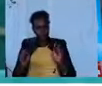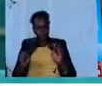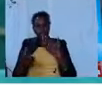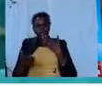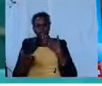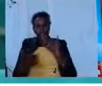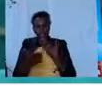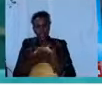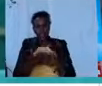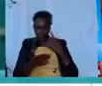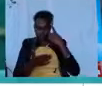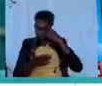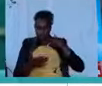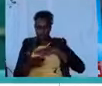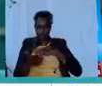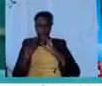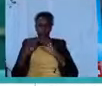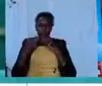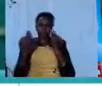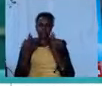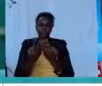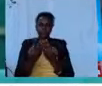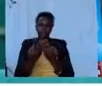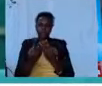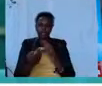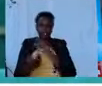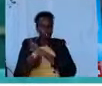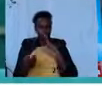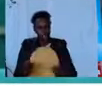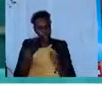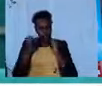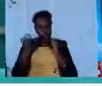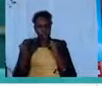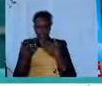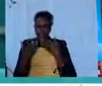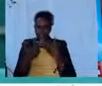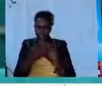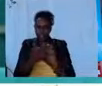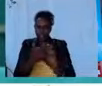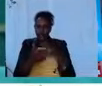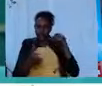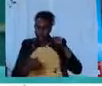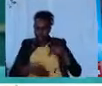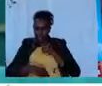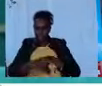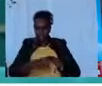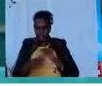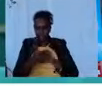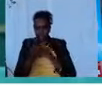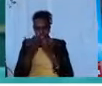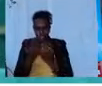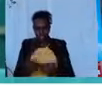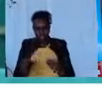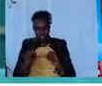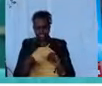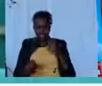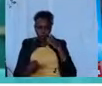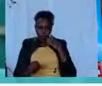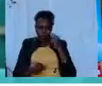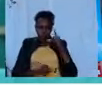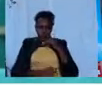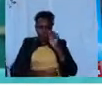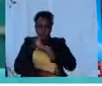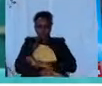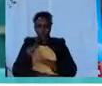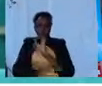thank you for our families. Lord God Almighty, we thank you that even at this time that our children are at home and they are not going to